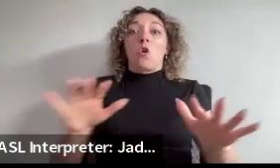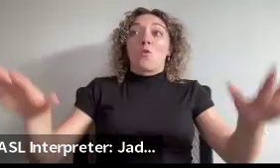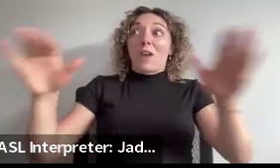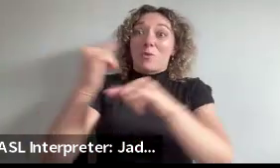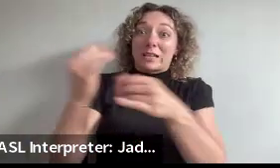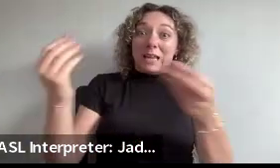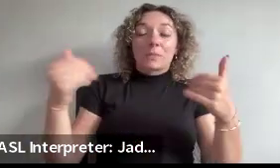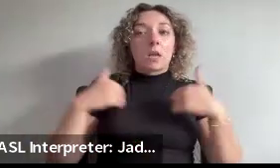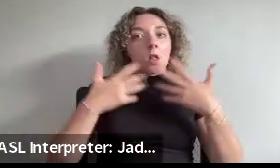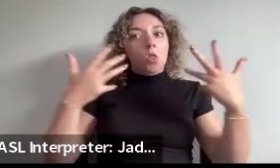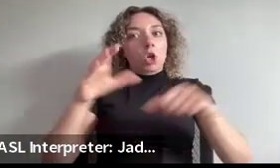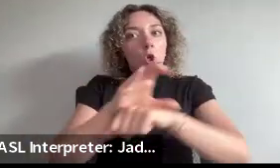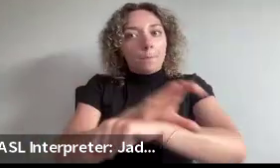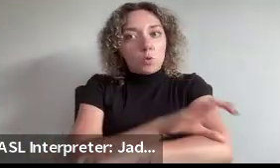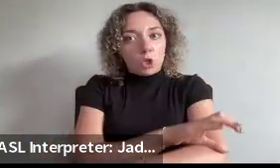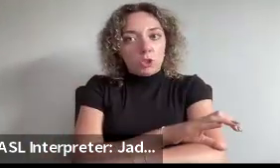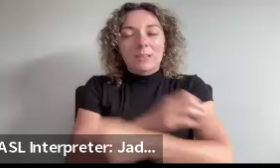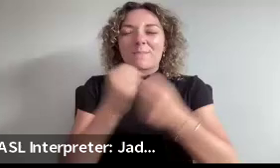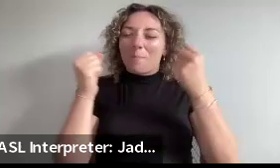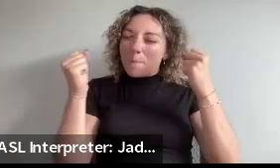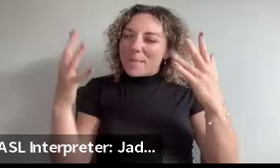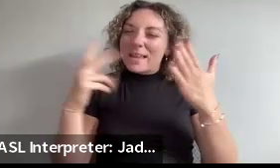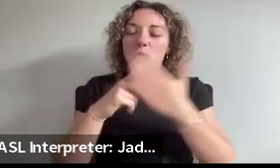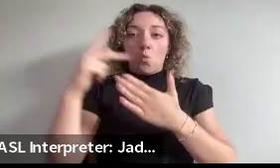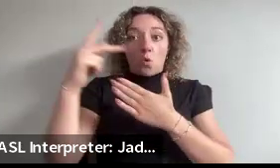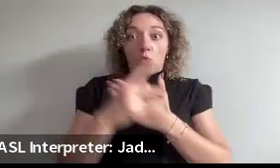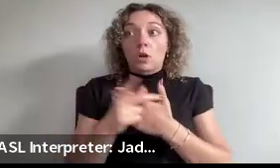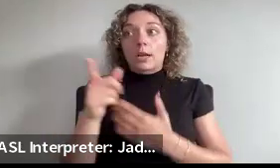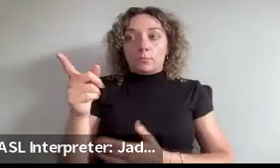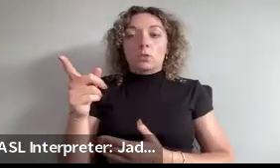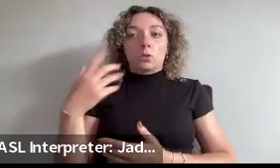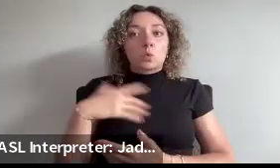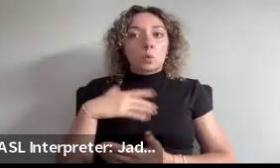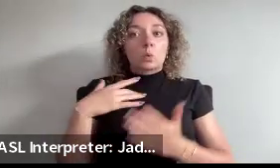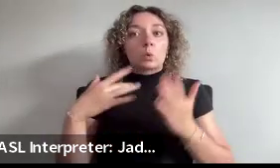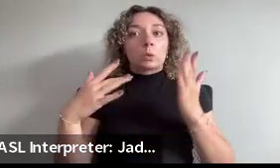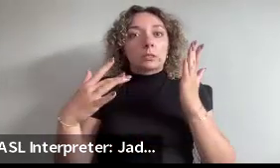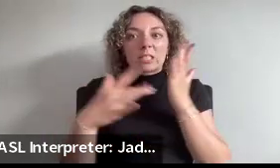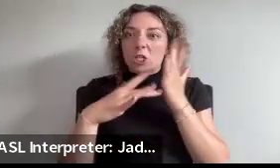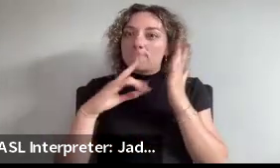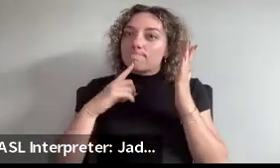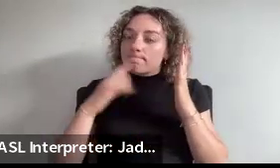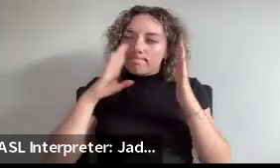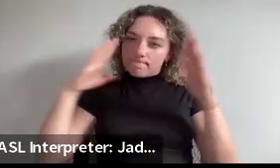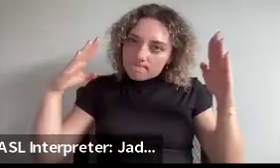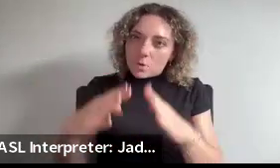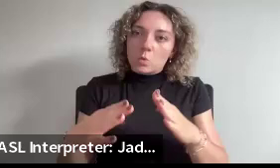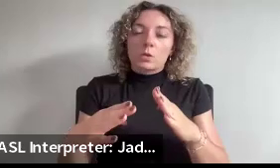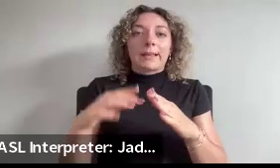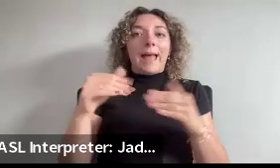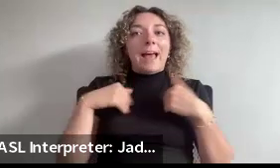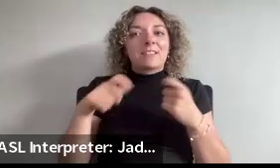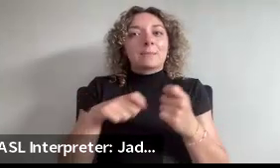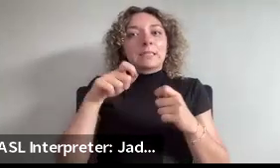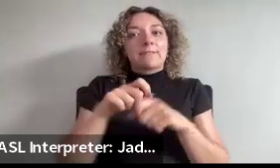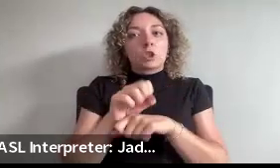lot of computers. Many programs are pretty technology intensive and have specific